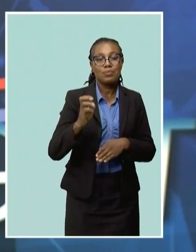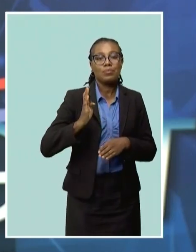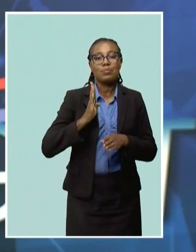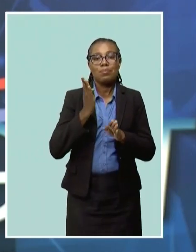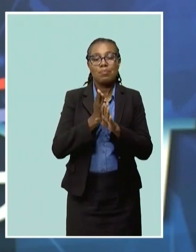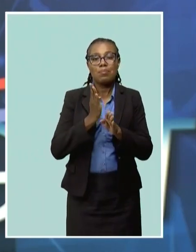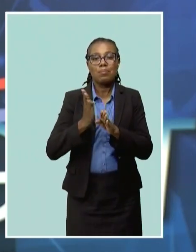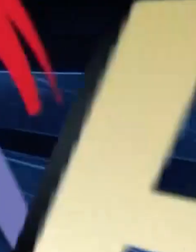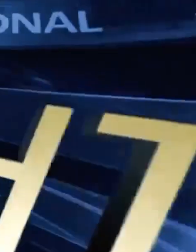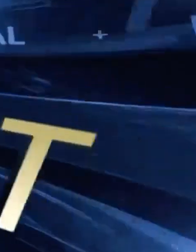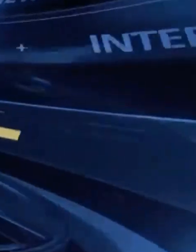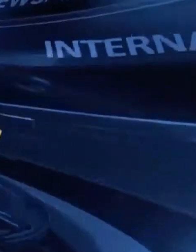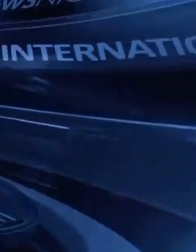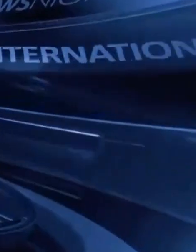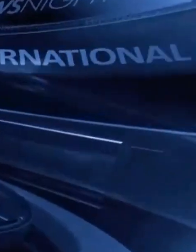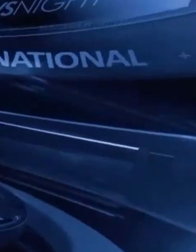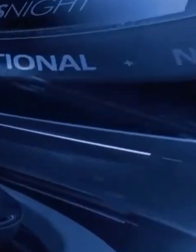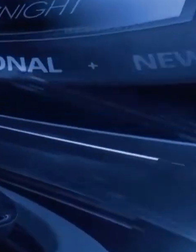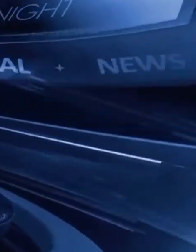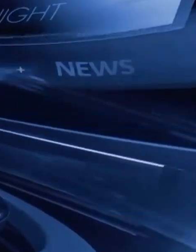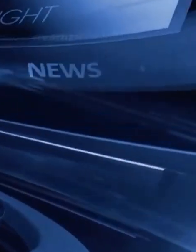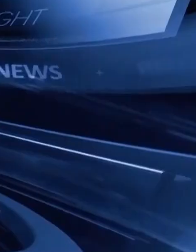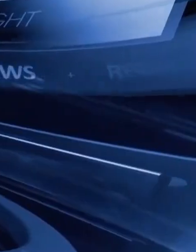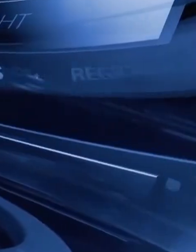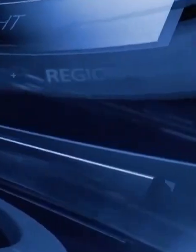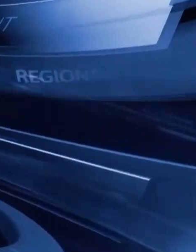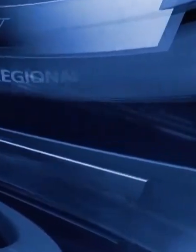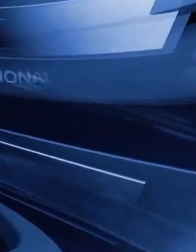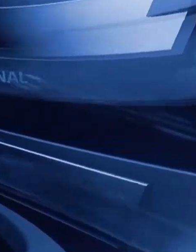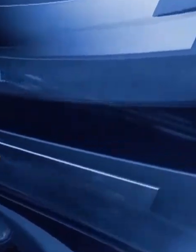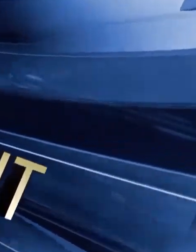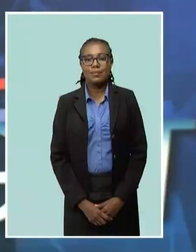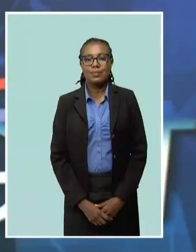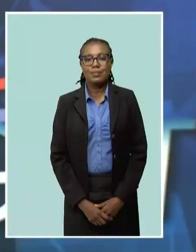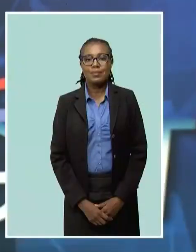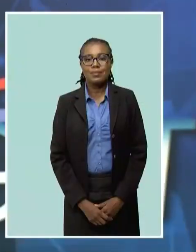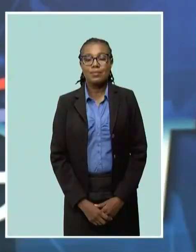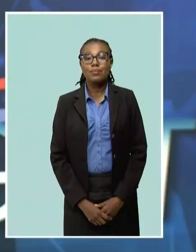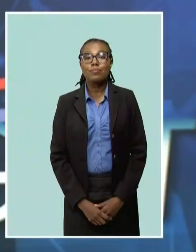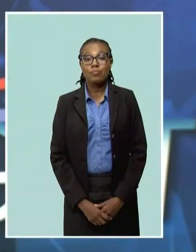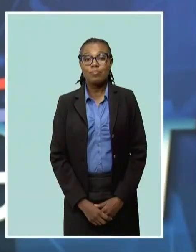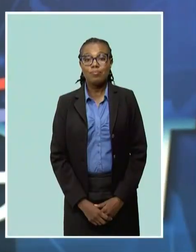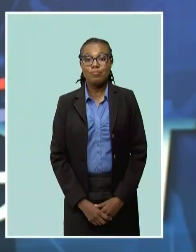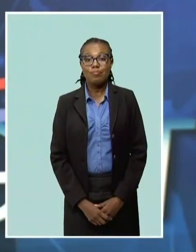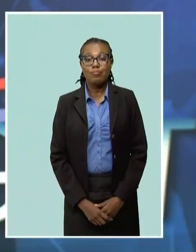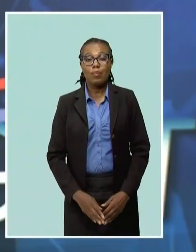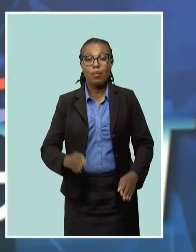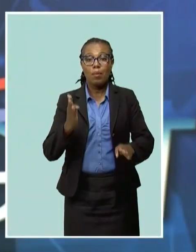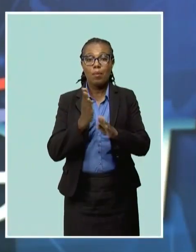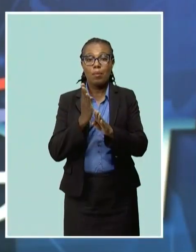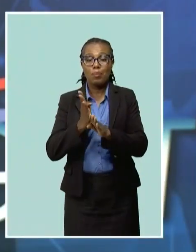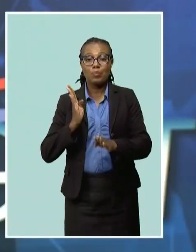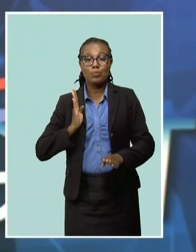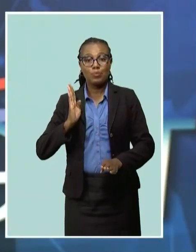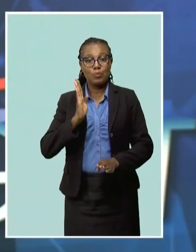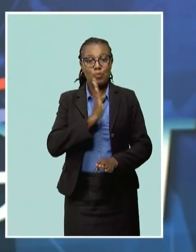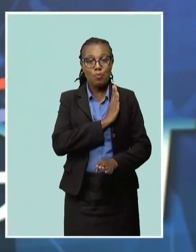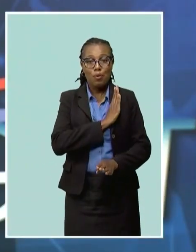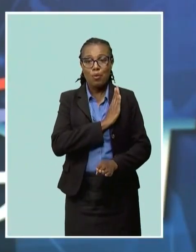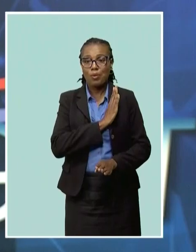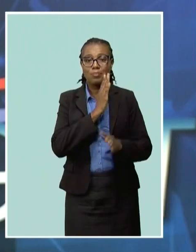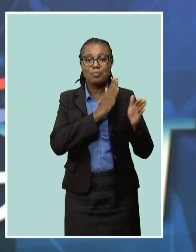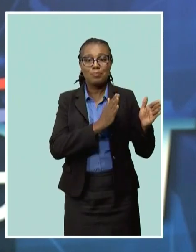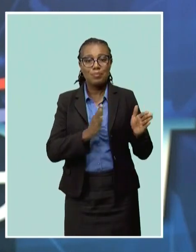to school. The Transport Board has been making preparation to